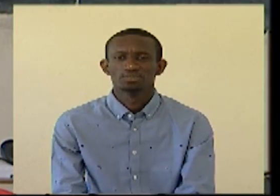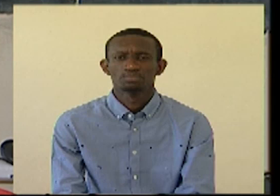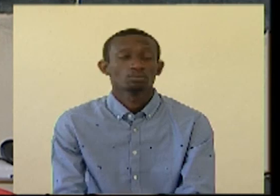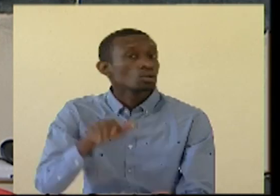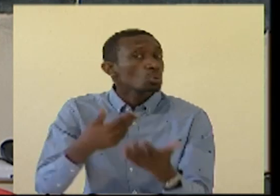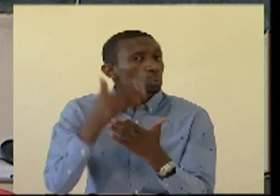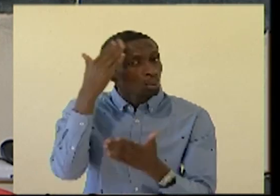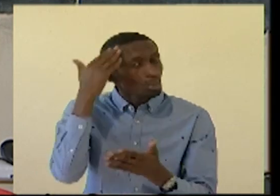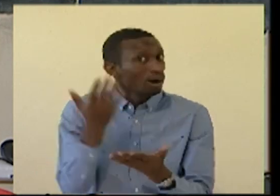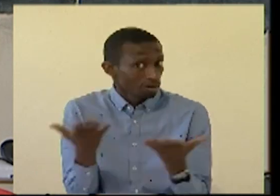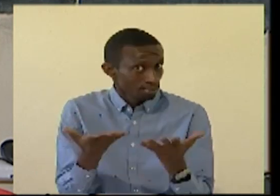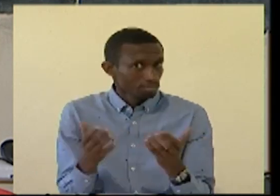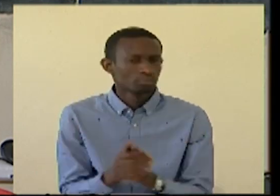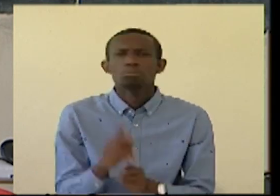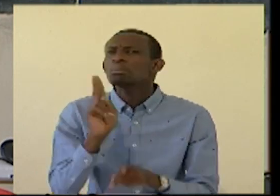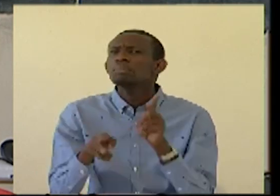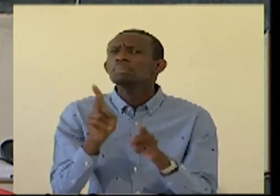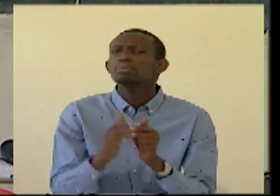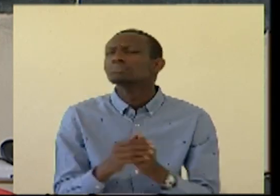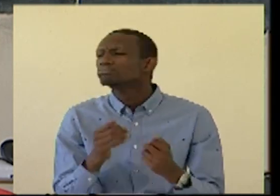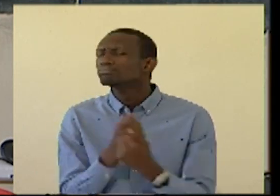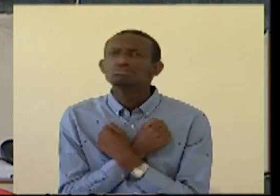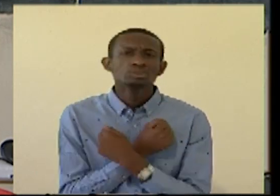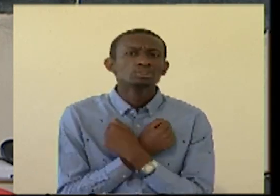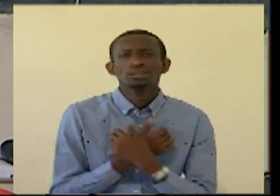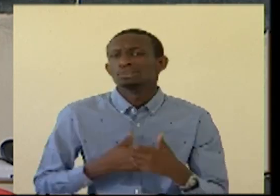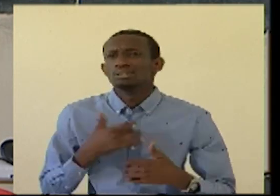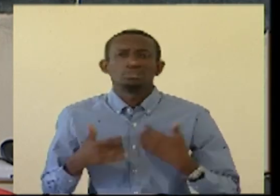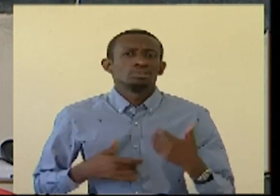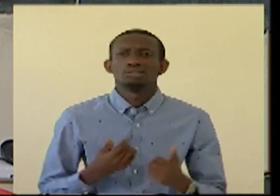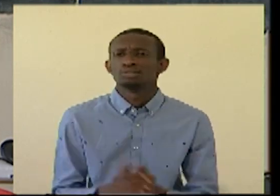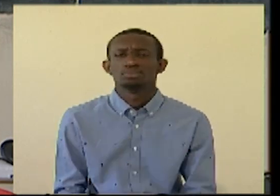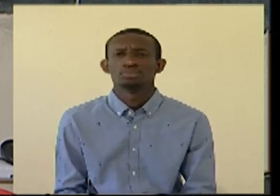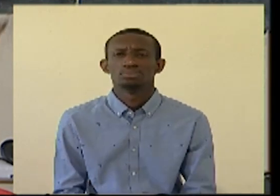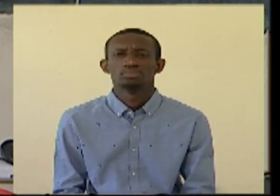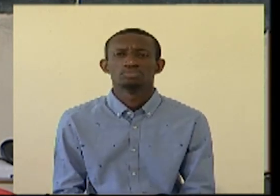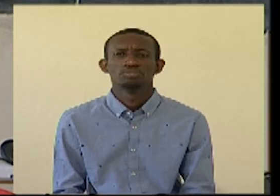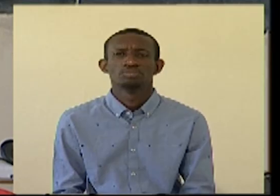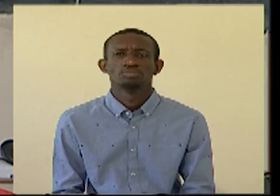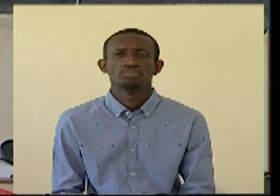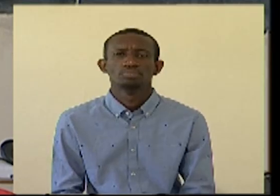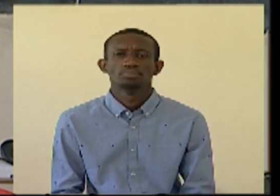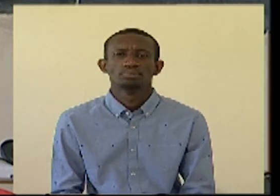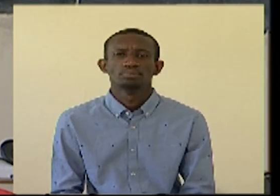We know how people like to call